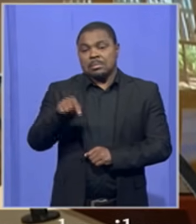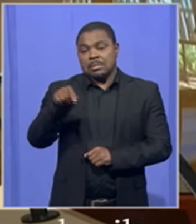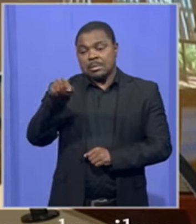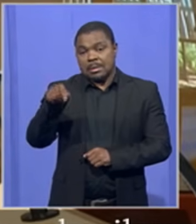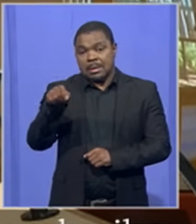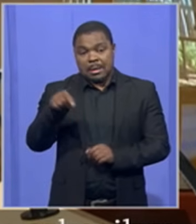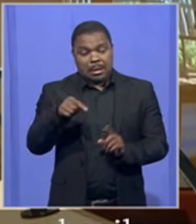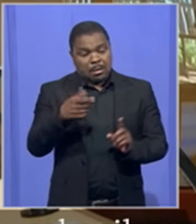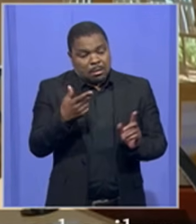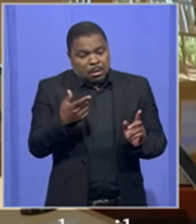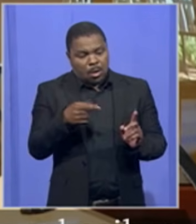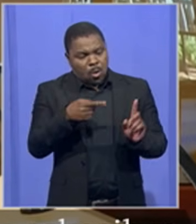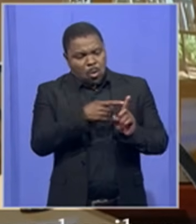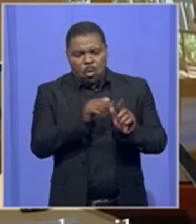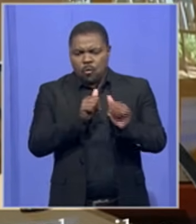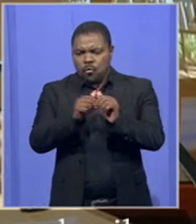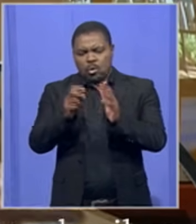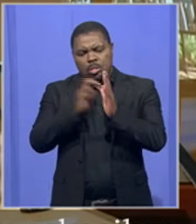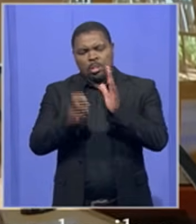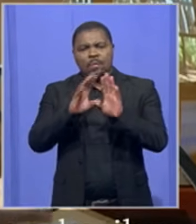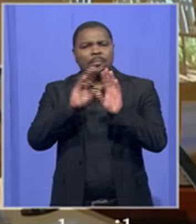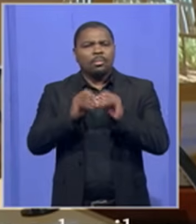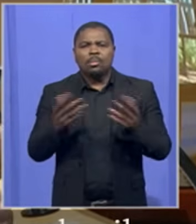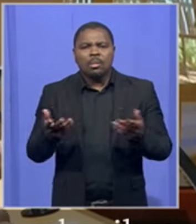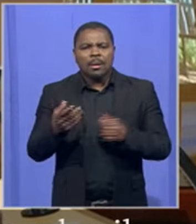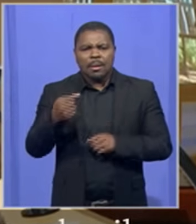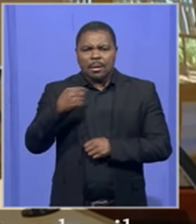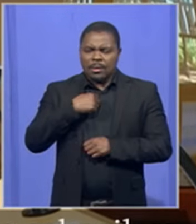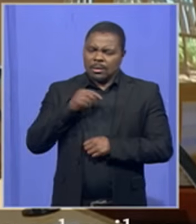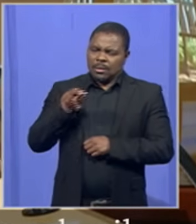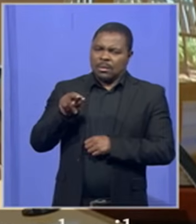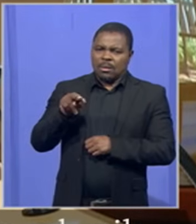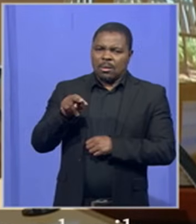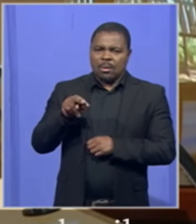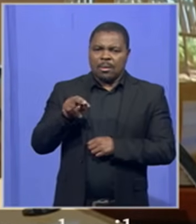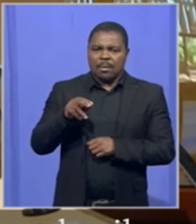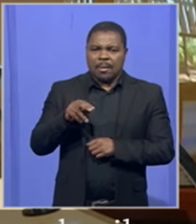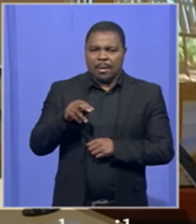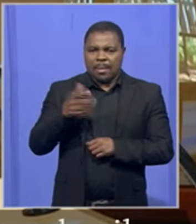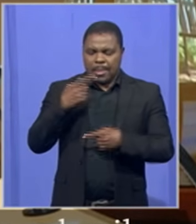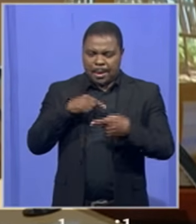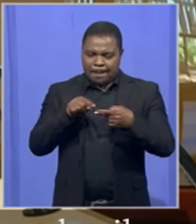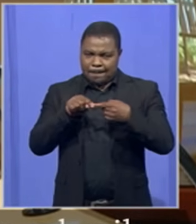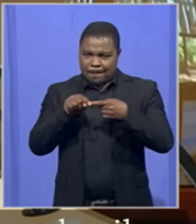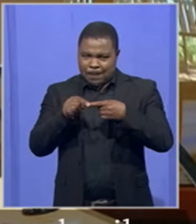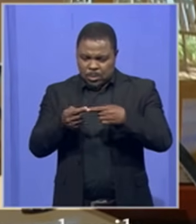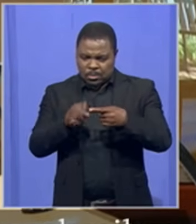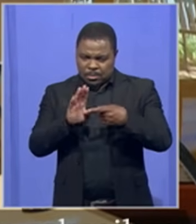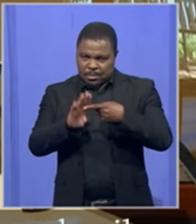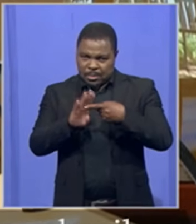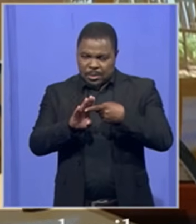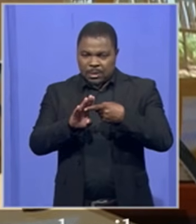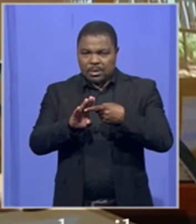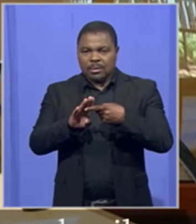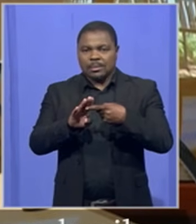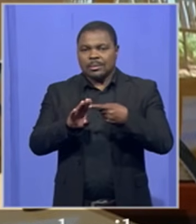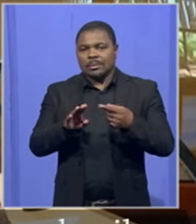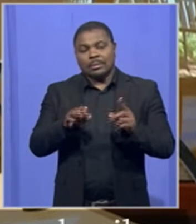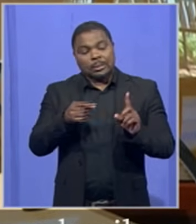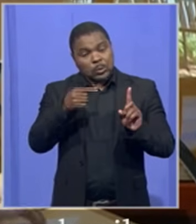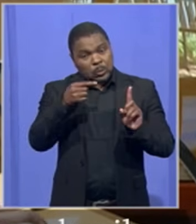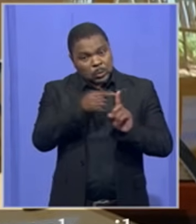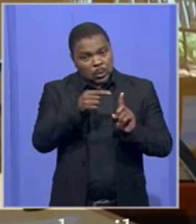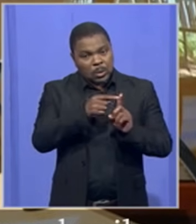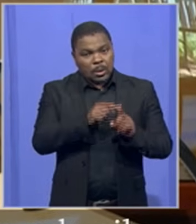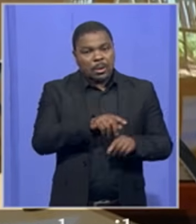been adhered to by the accused. In my opinion, the only strong point of the state today is the fact that